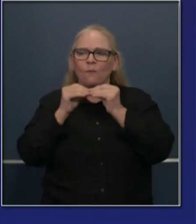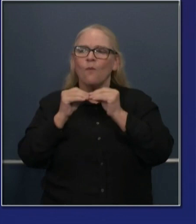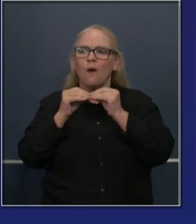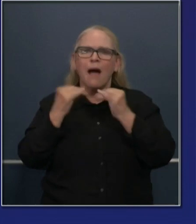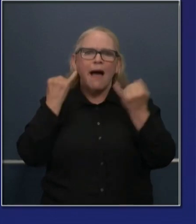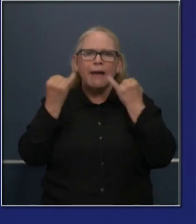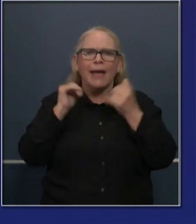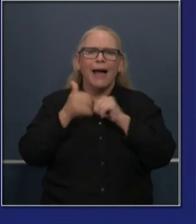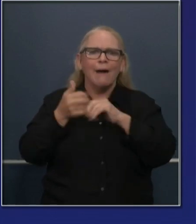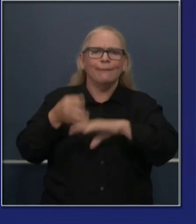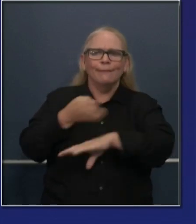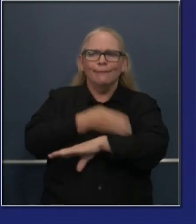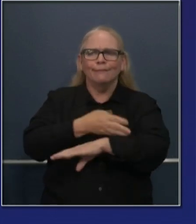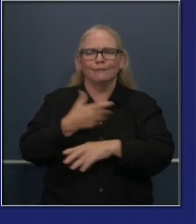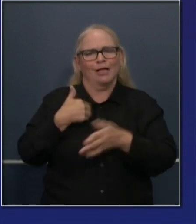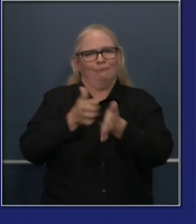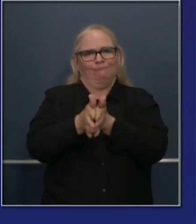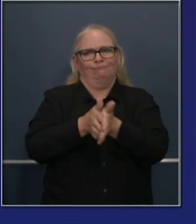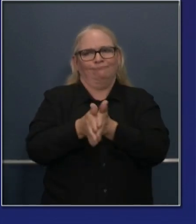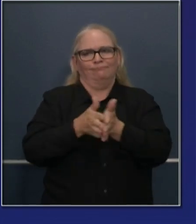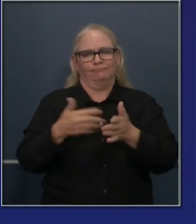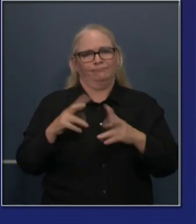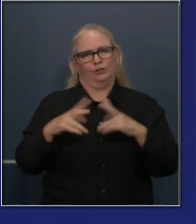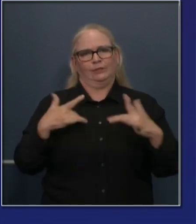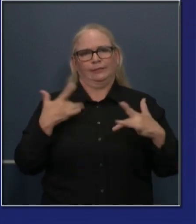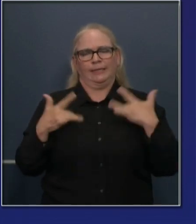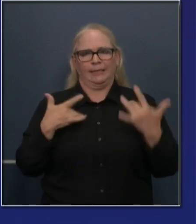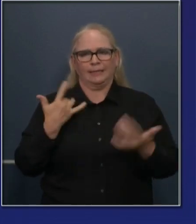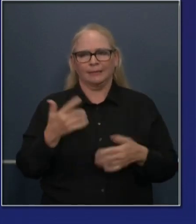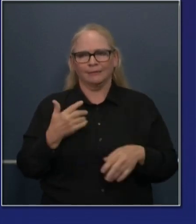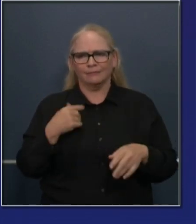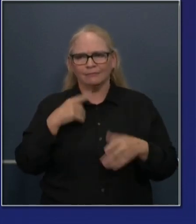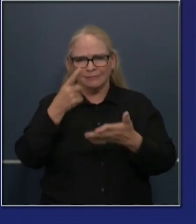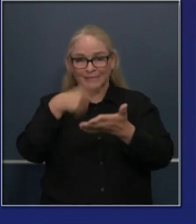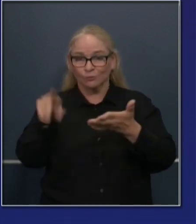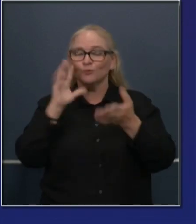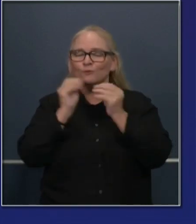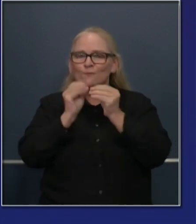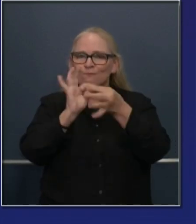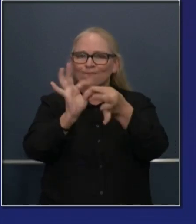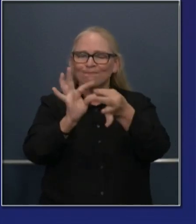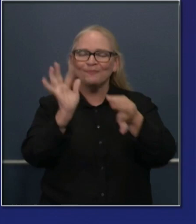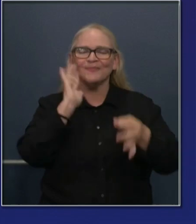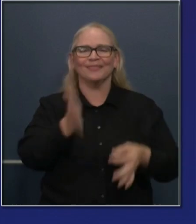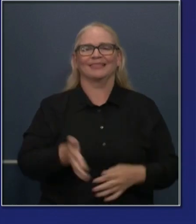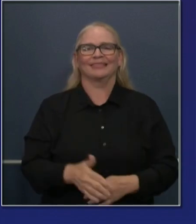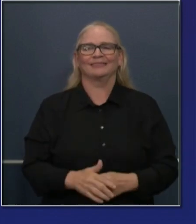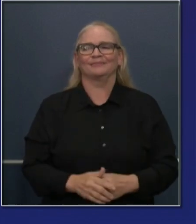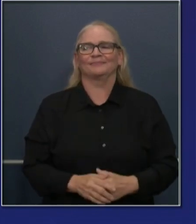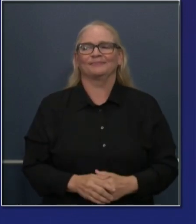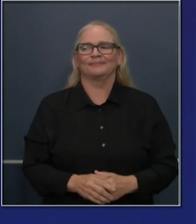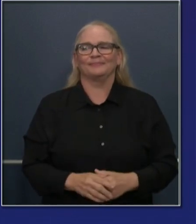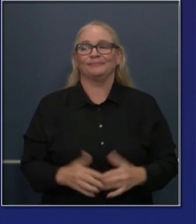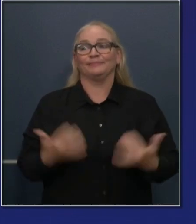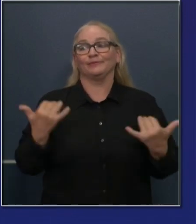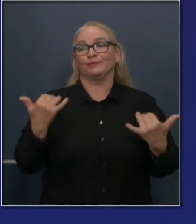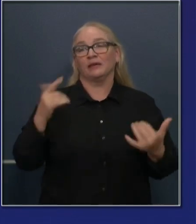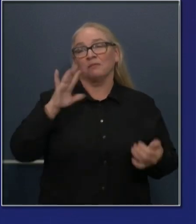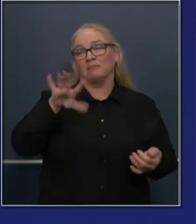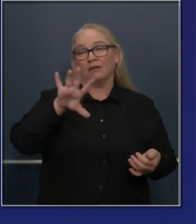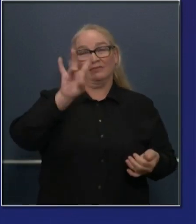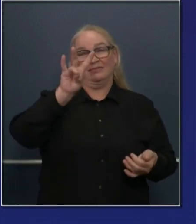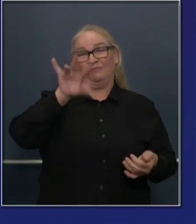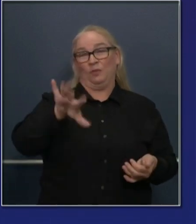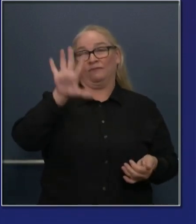preview on announcement next week. 7-day positivity rate, 7.5%. Monday, when I shared this slide,